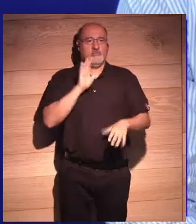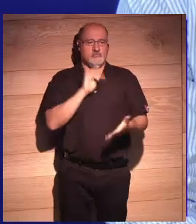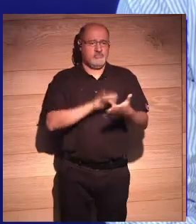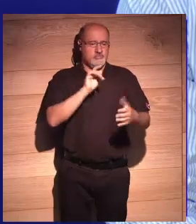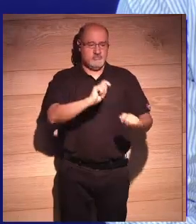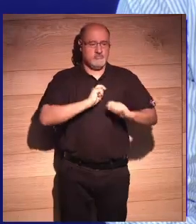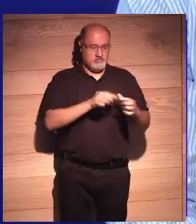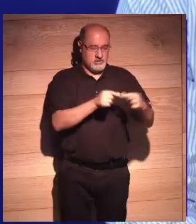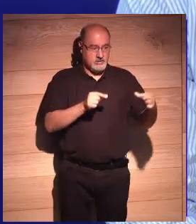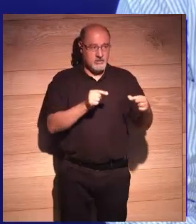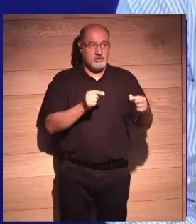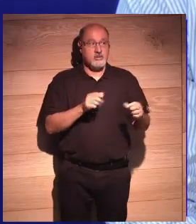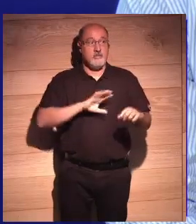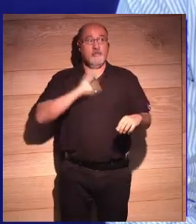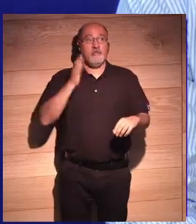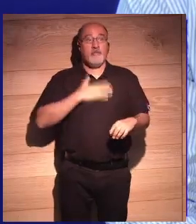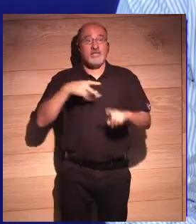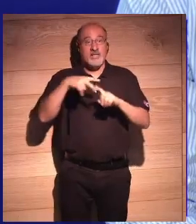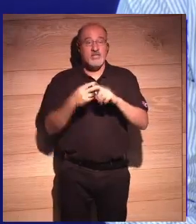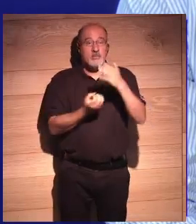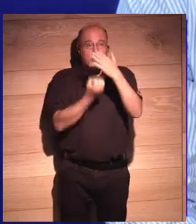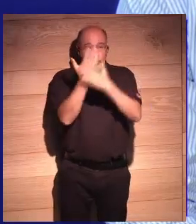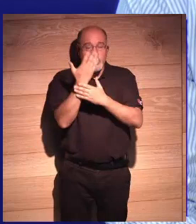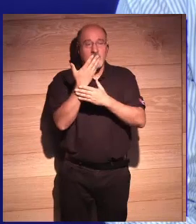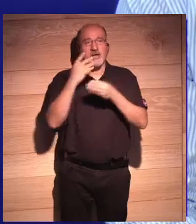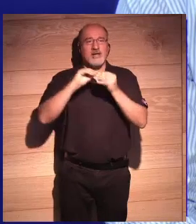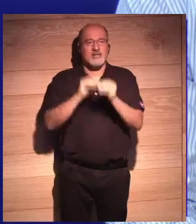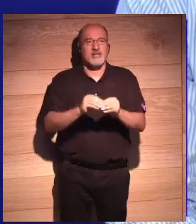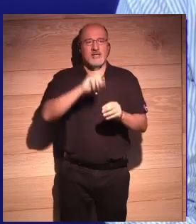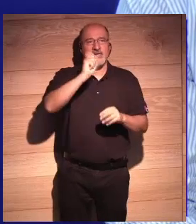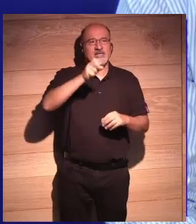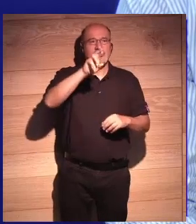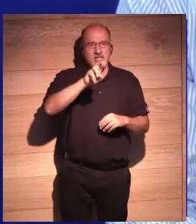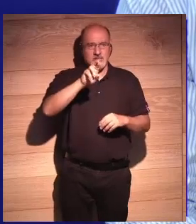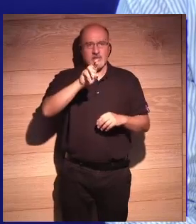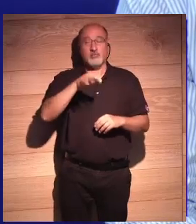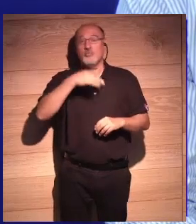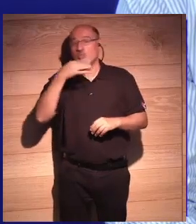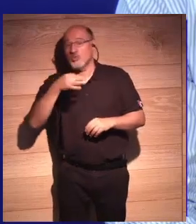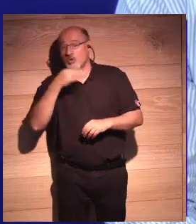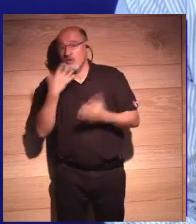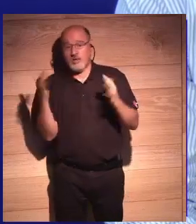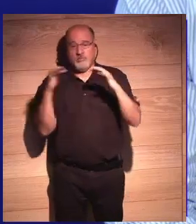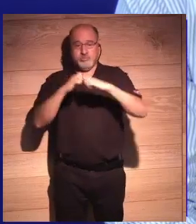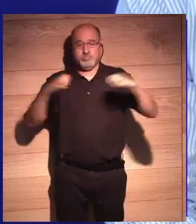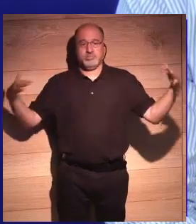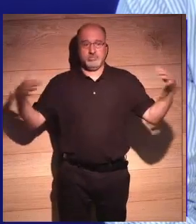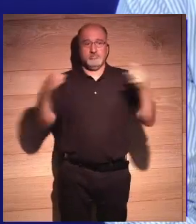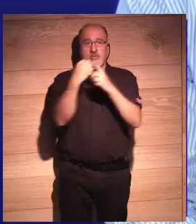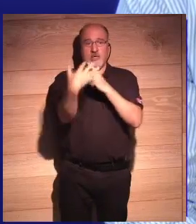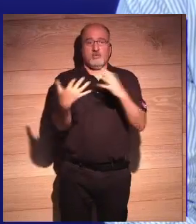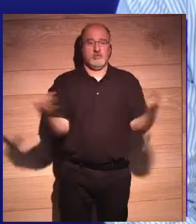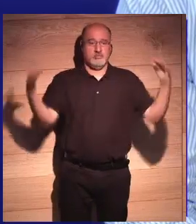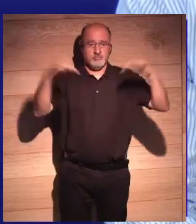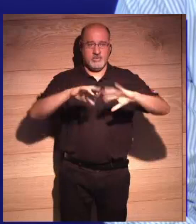There will be a first table, where you can get a ticket to know when they are free. And tomorrow there will be a workshop of how to develop XR on in the